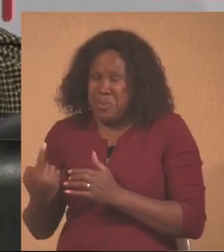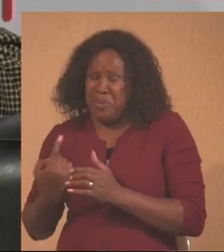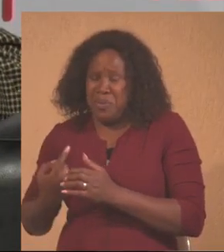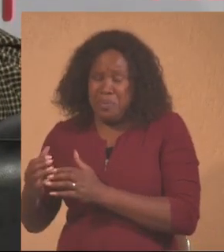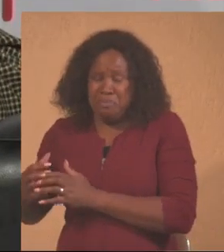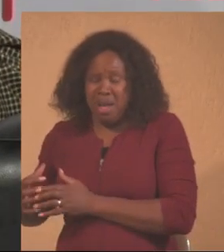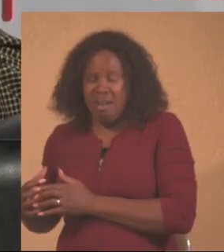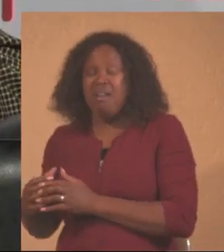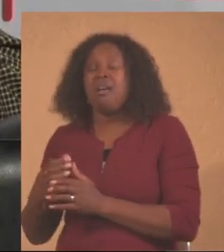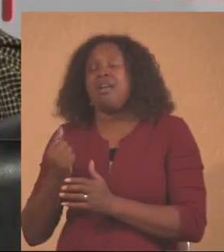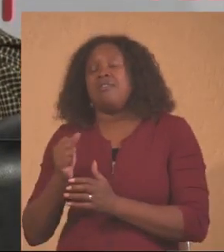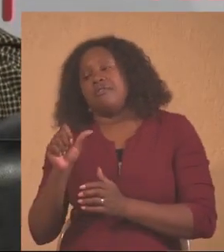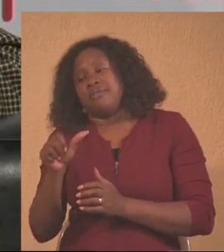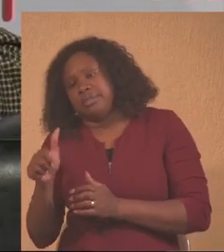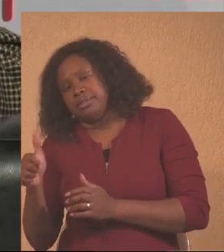certain basic